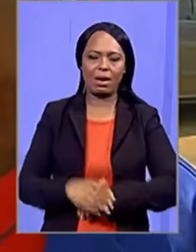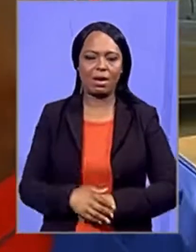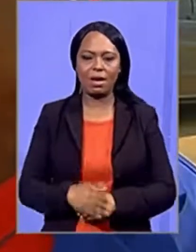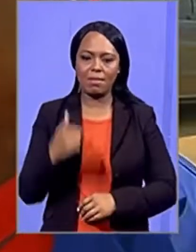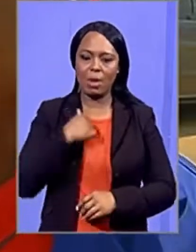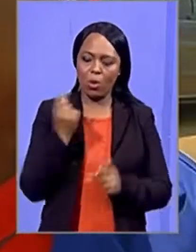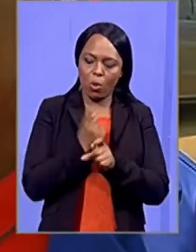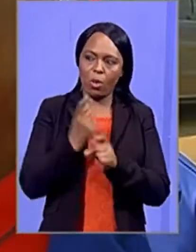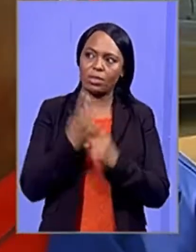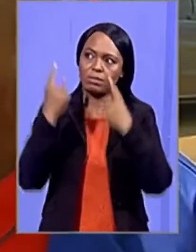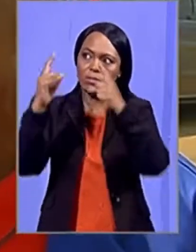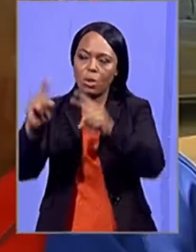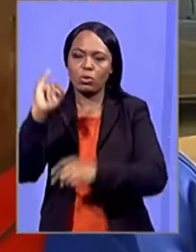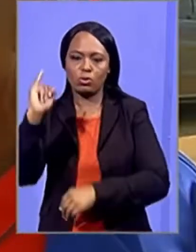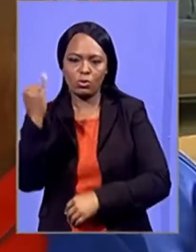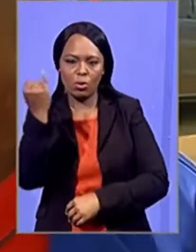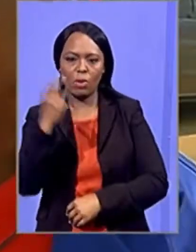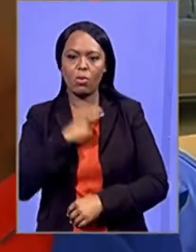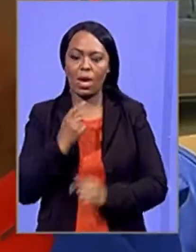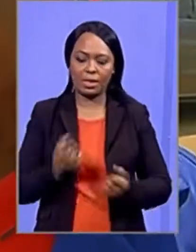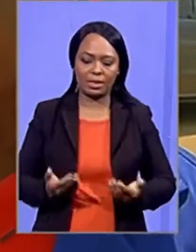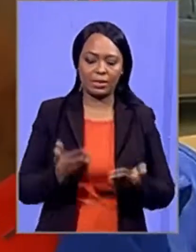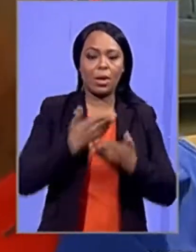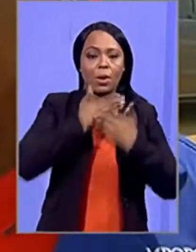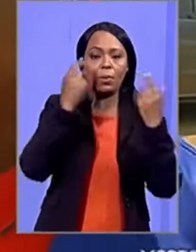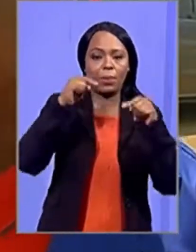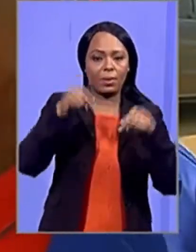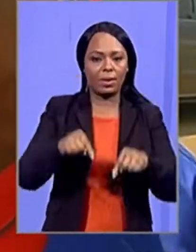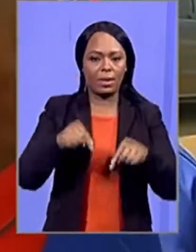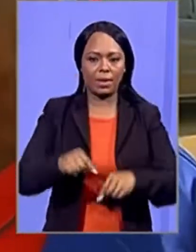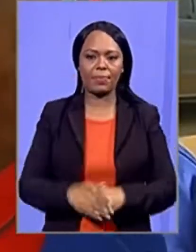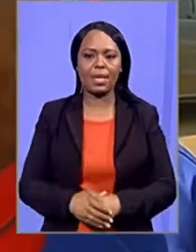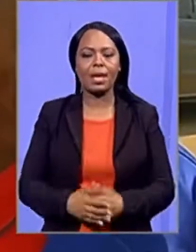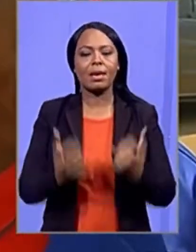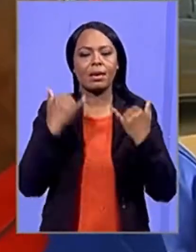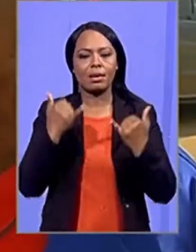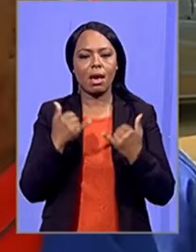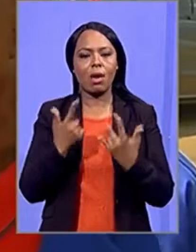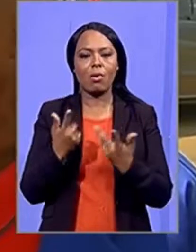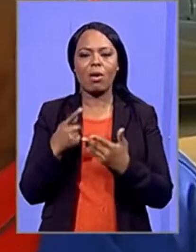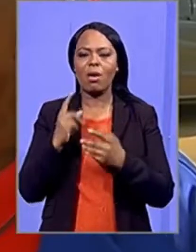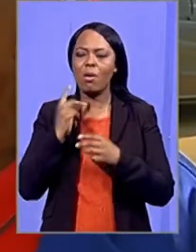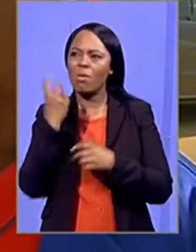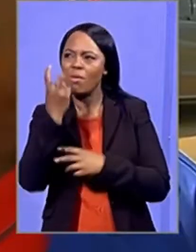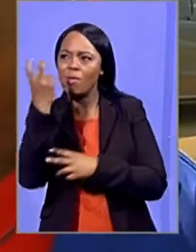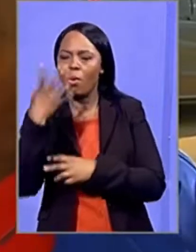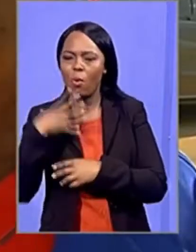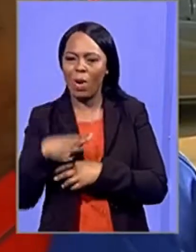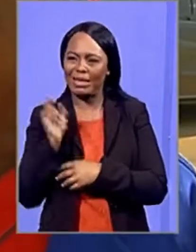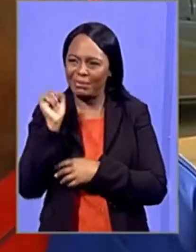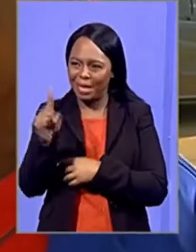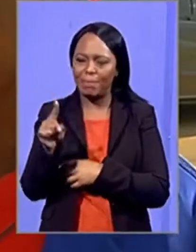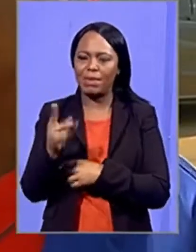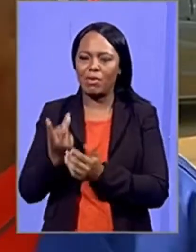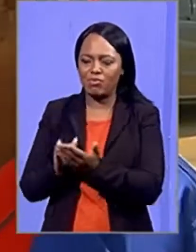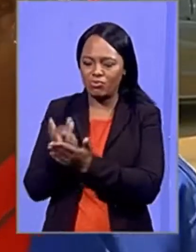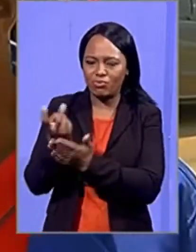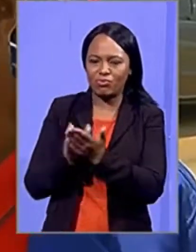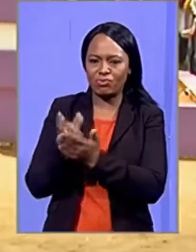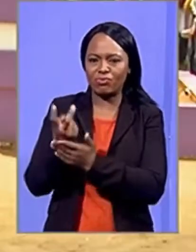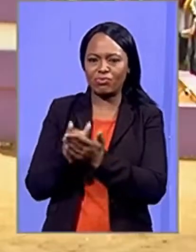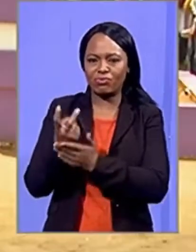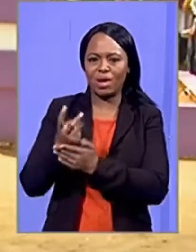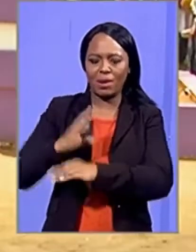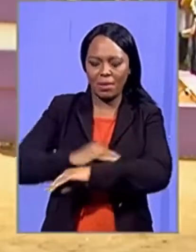ntšhintšhe gagologolo ka go hloka tsona ditirelo mo ga borena re latella metšhine ya go swana le yona e le gone e tlile go mo kwa re latella bo Gauteng re latella